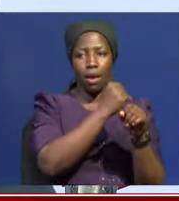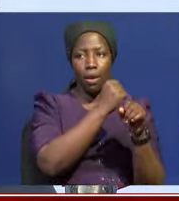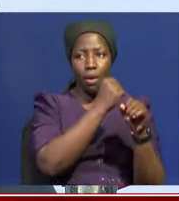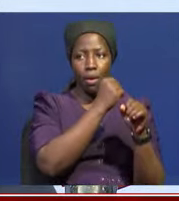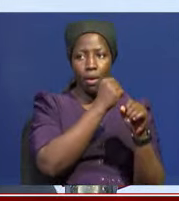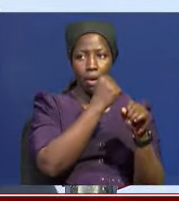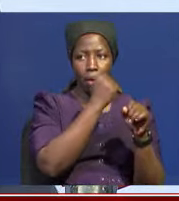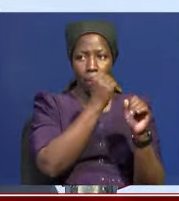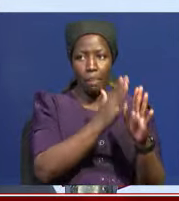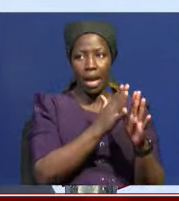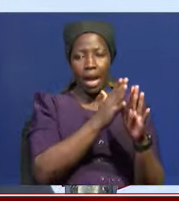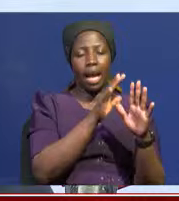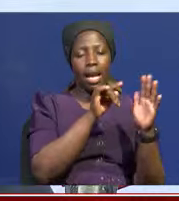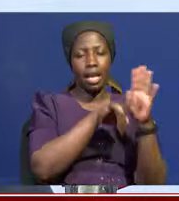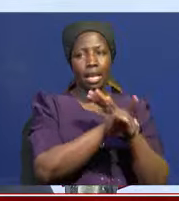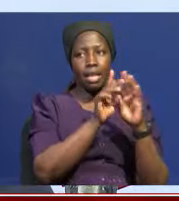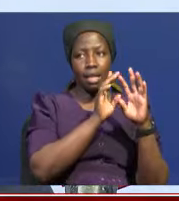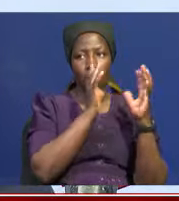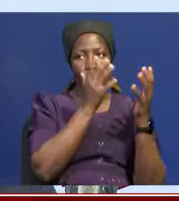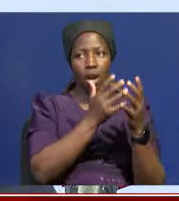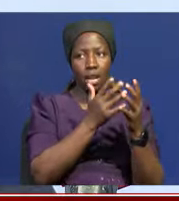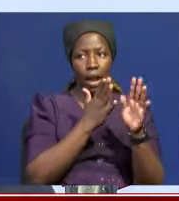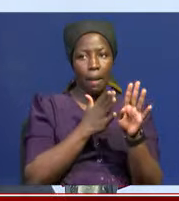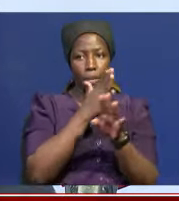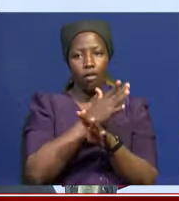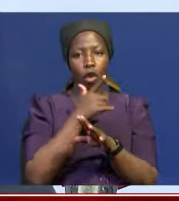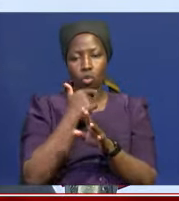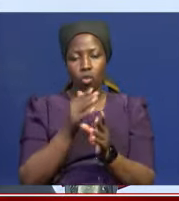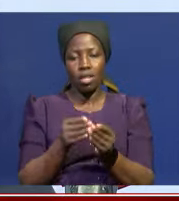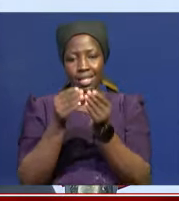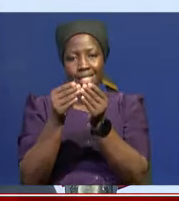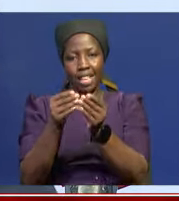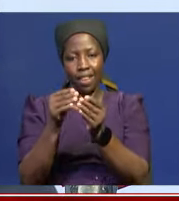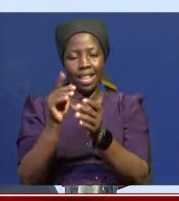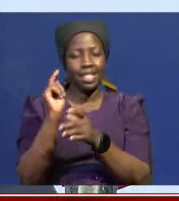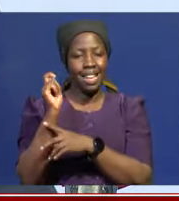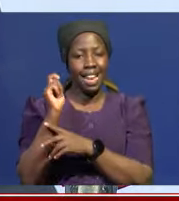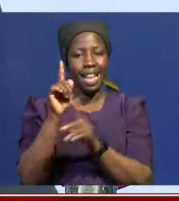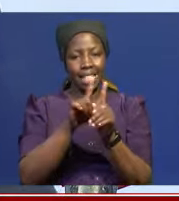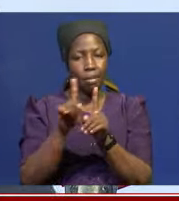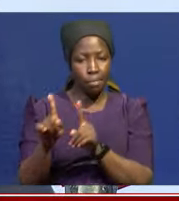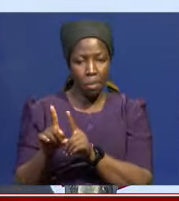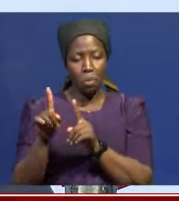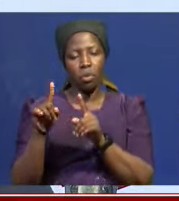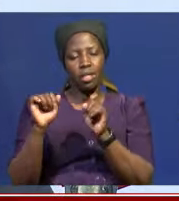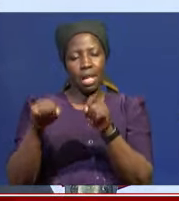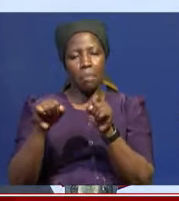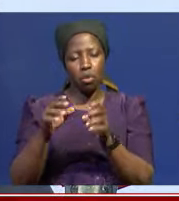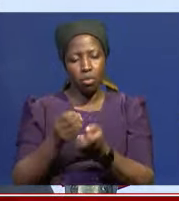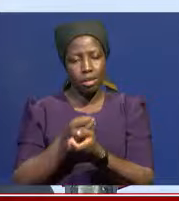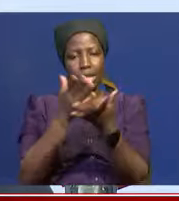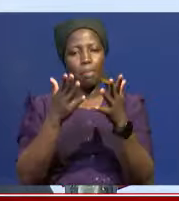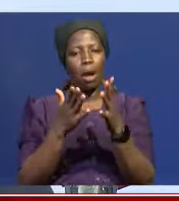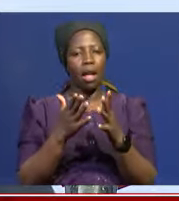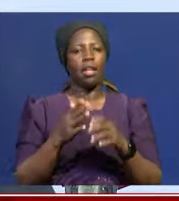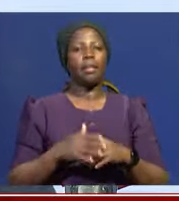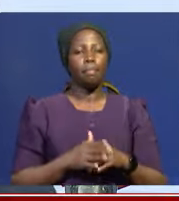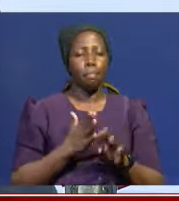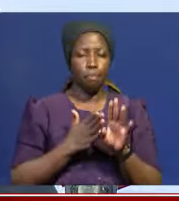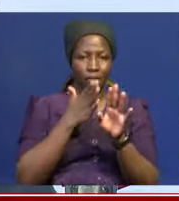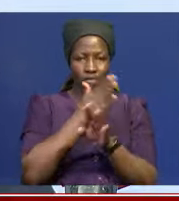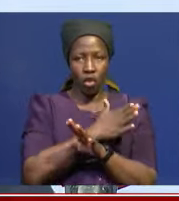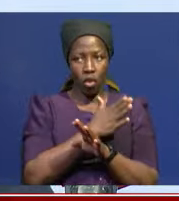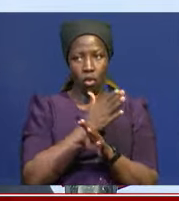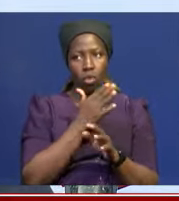And the supplier who we had initially given was also able to supply initial supplies, which have